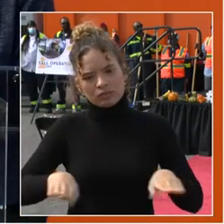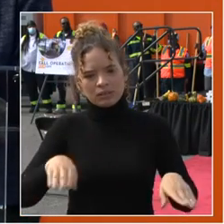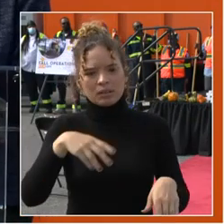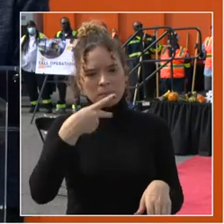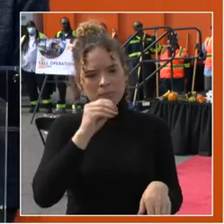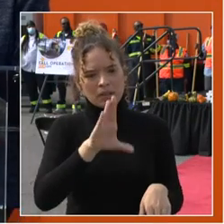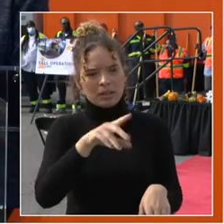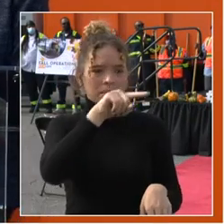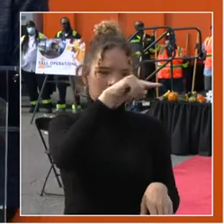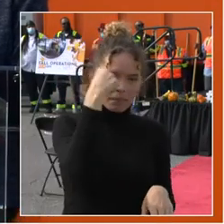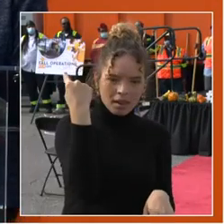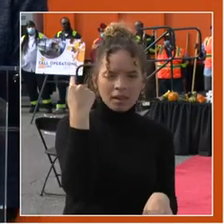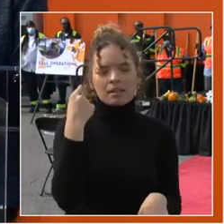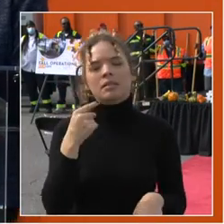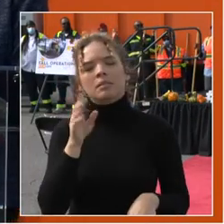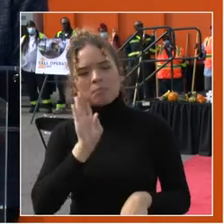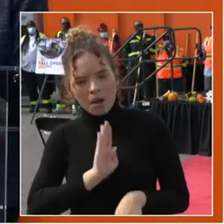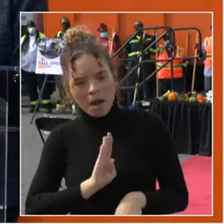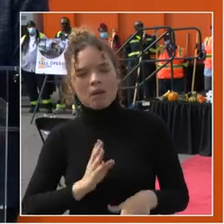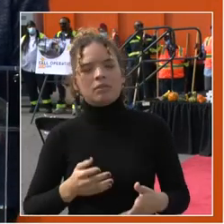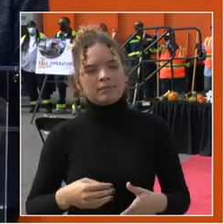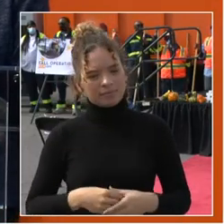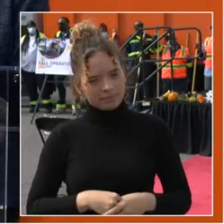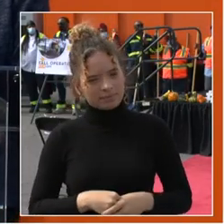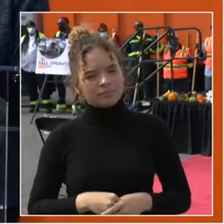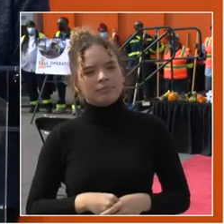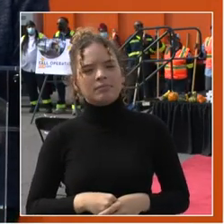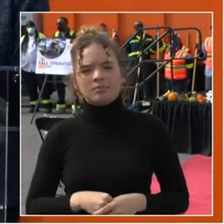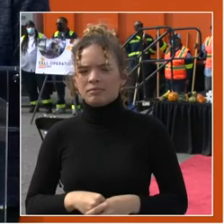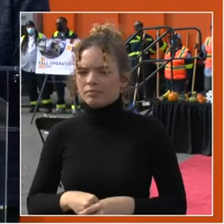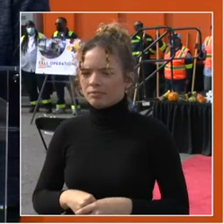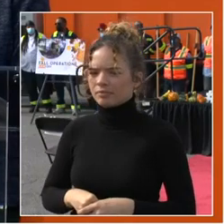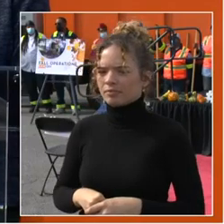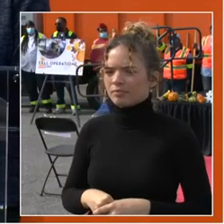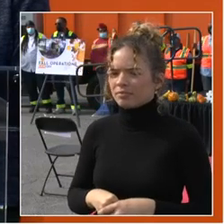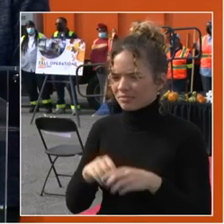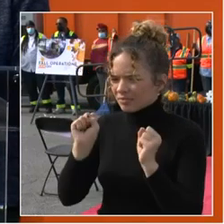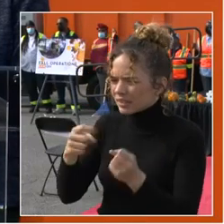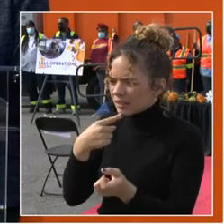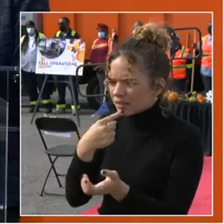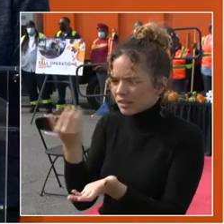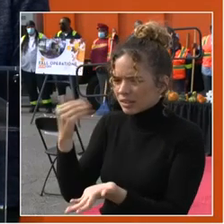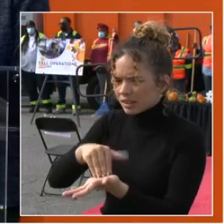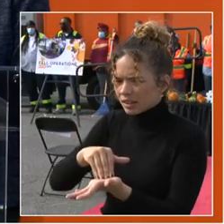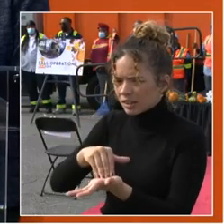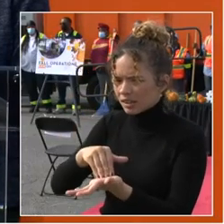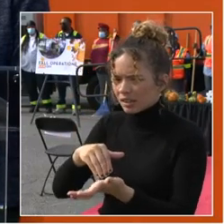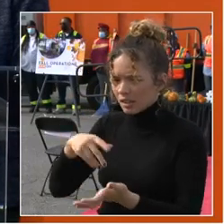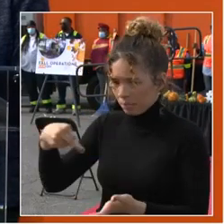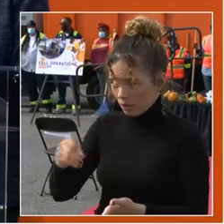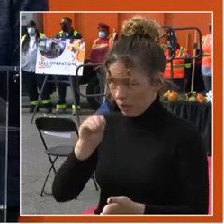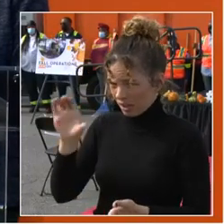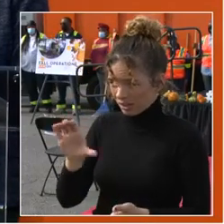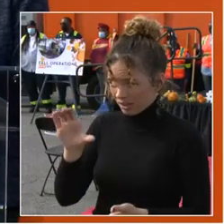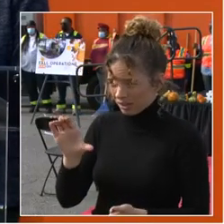Knowing that, give me the first part of knowing that people of color, what was the first part of your